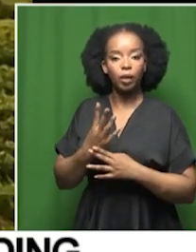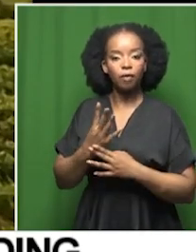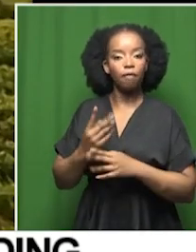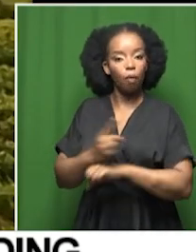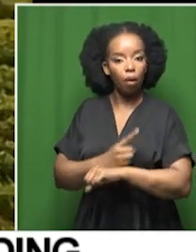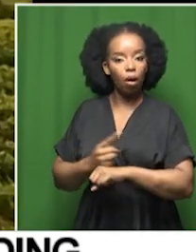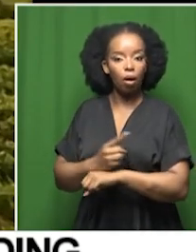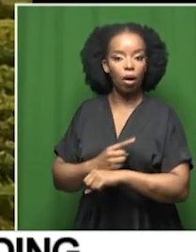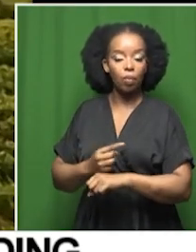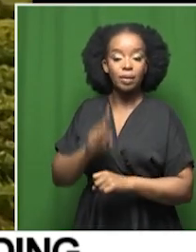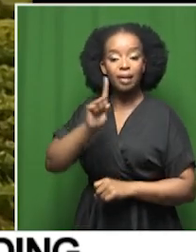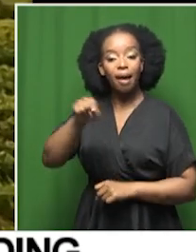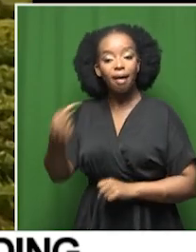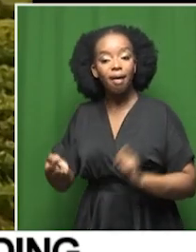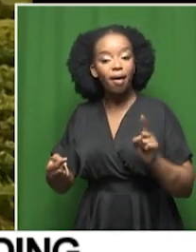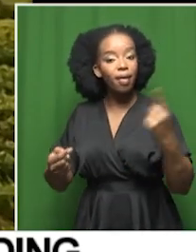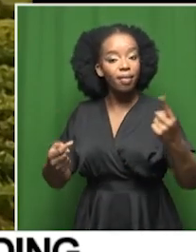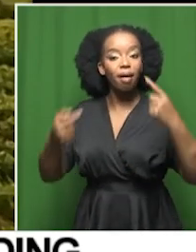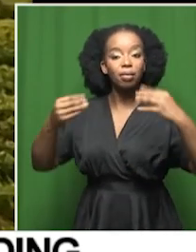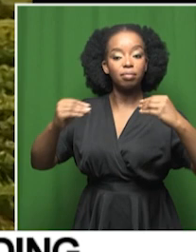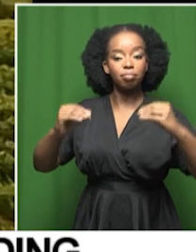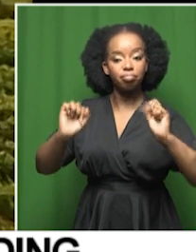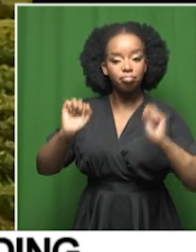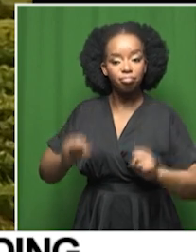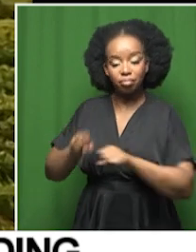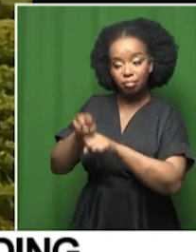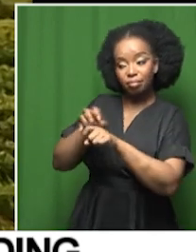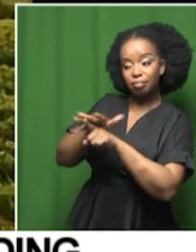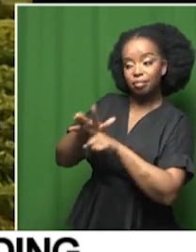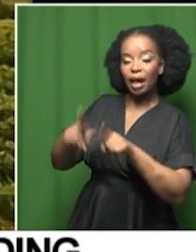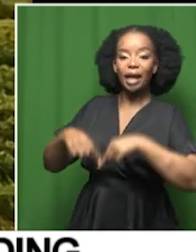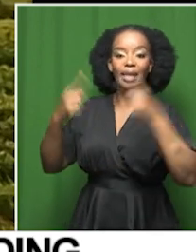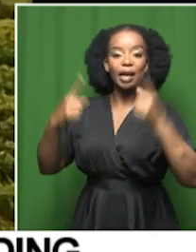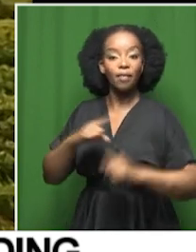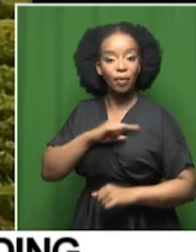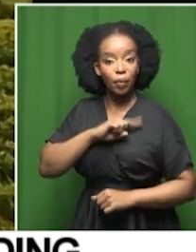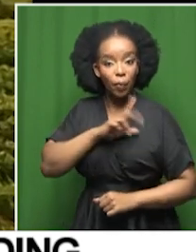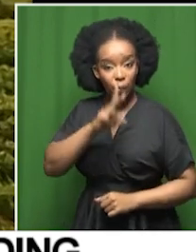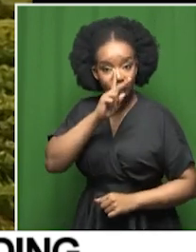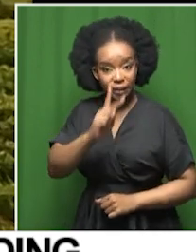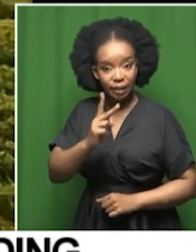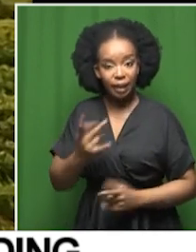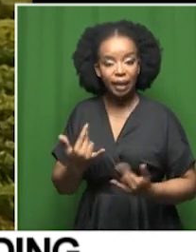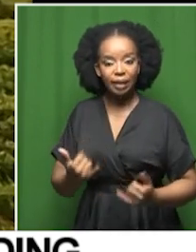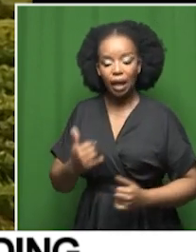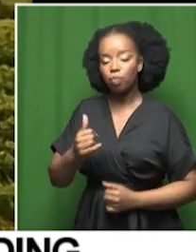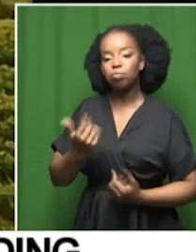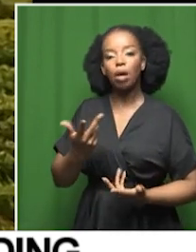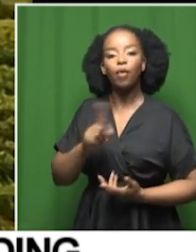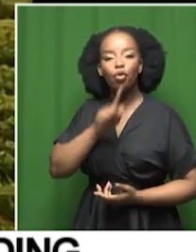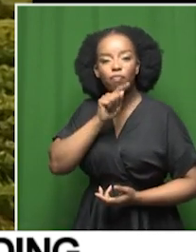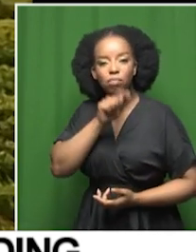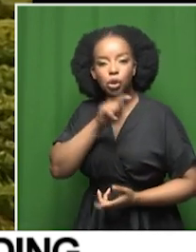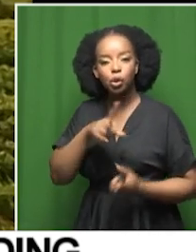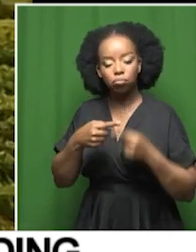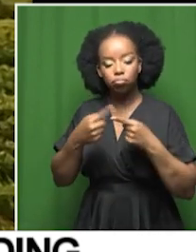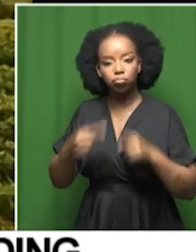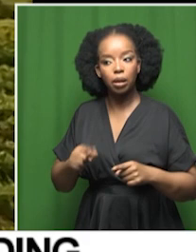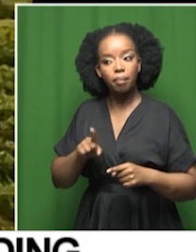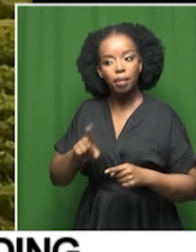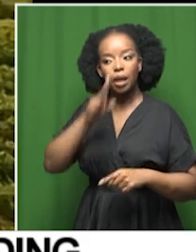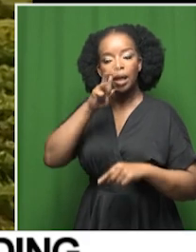space. Other industries, of course, it affects them very differently. If you look at the poultry industry, there specifically, of course, power is